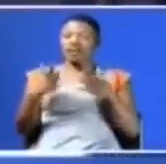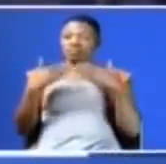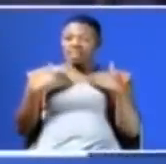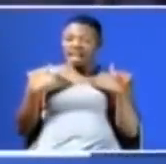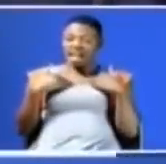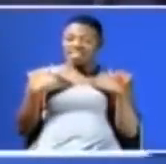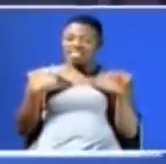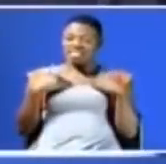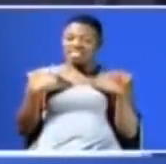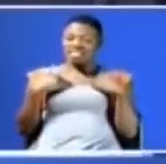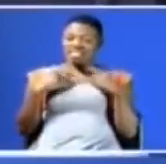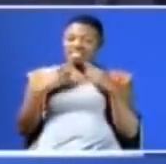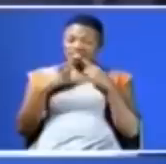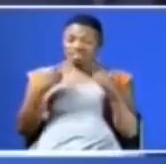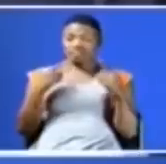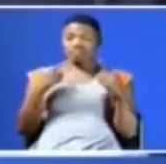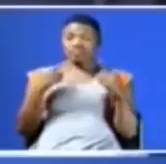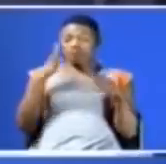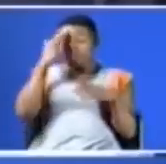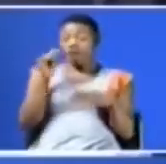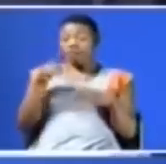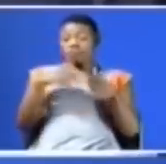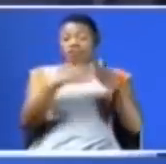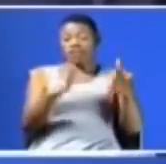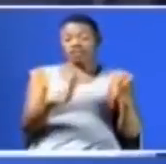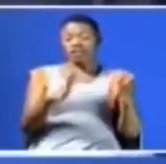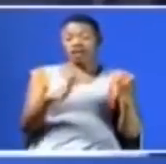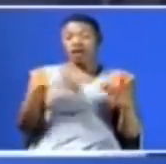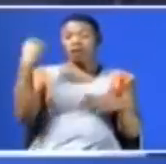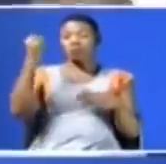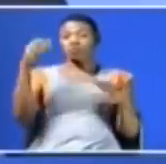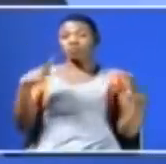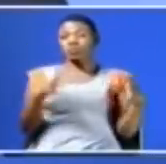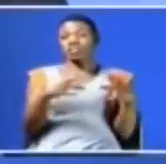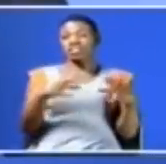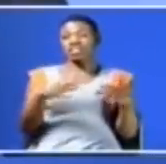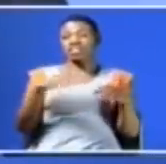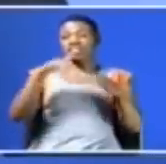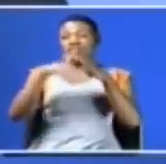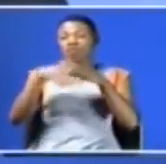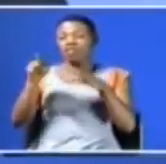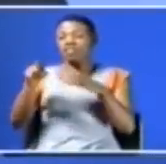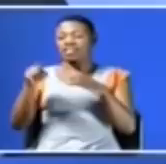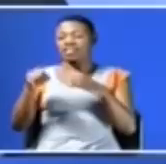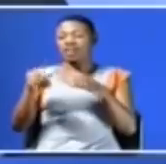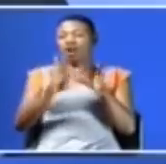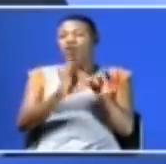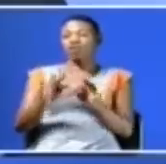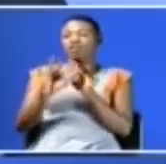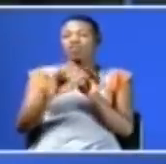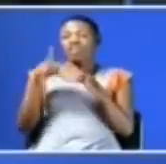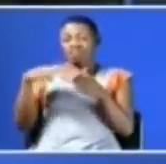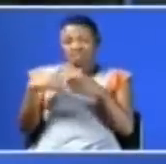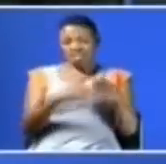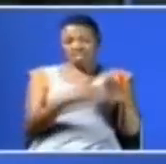a say. Because he's the leader of a political party, which is part of that coalition. So he's the leader of those members of